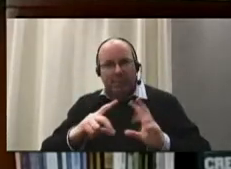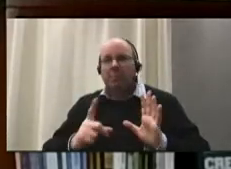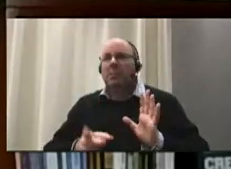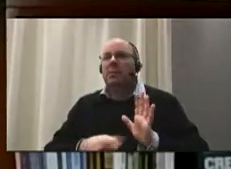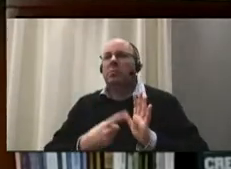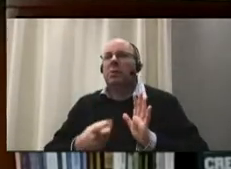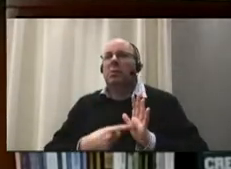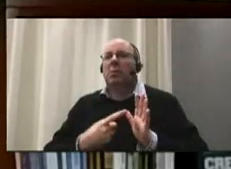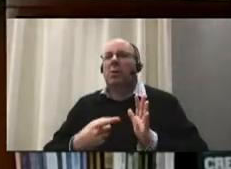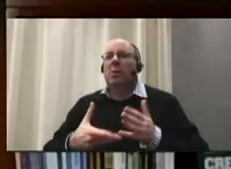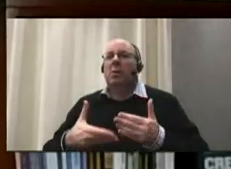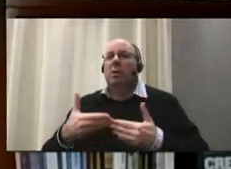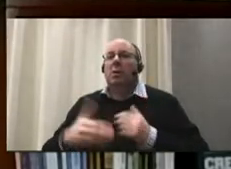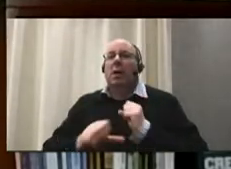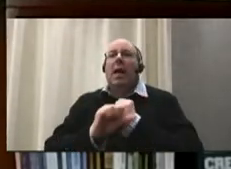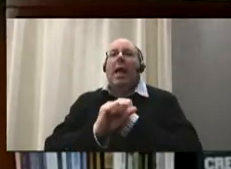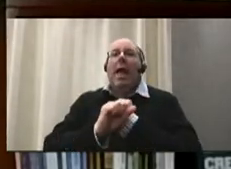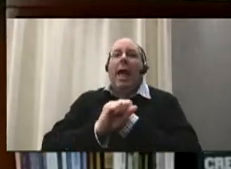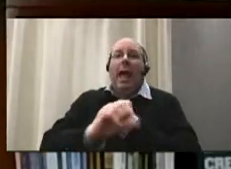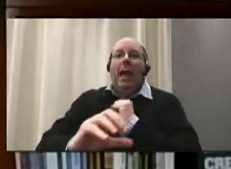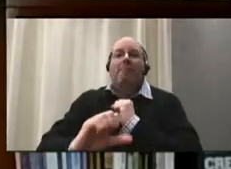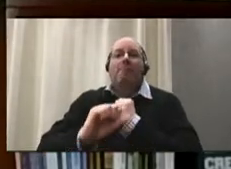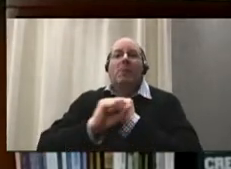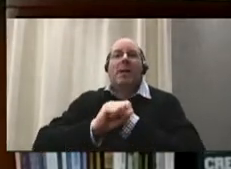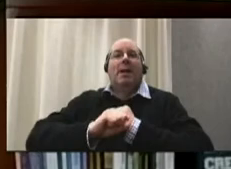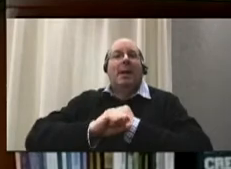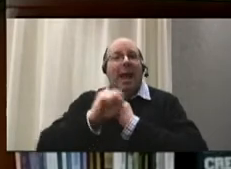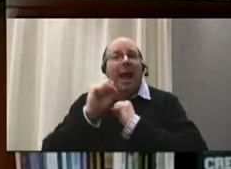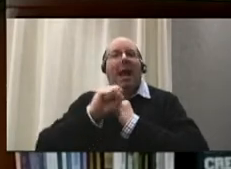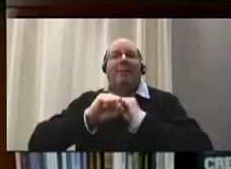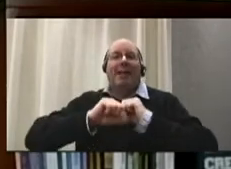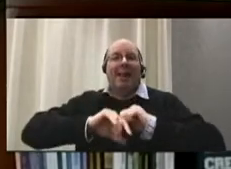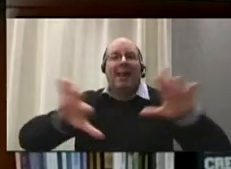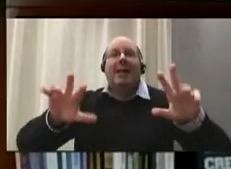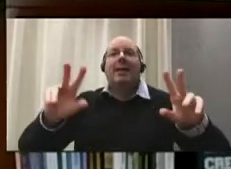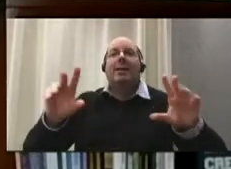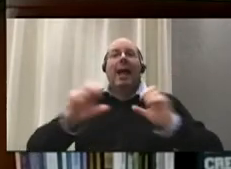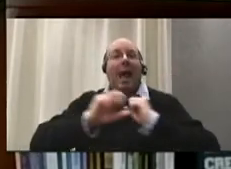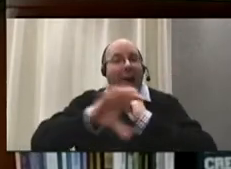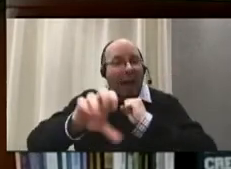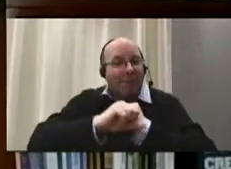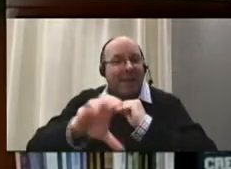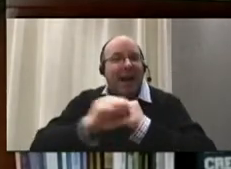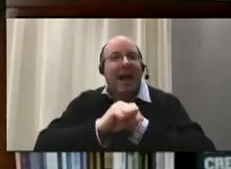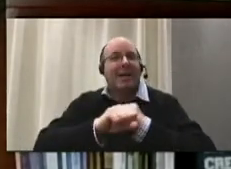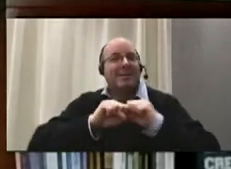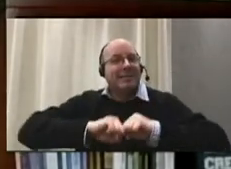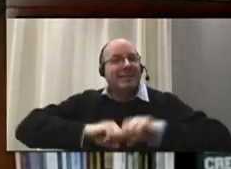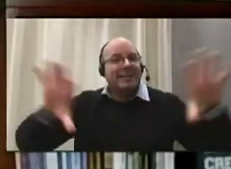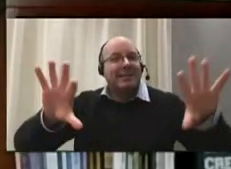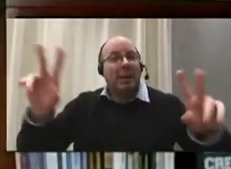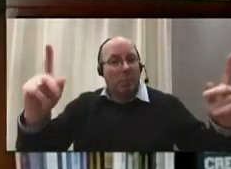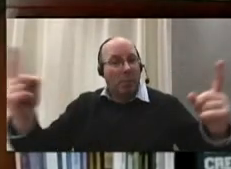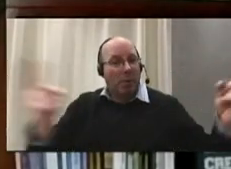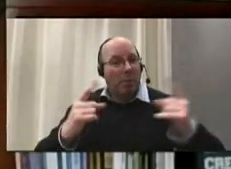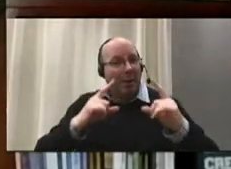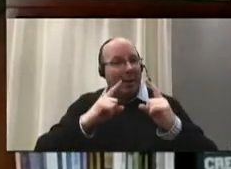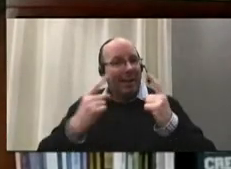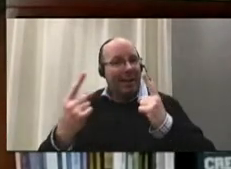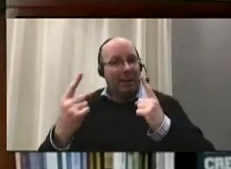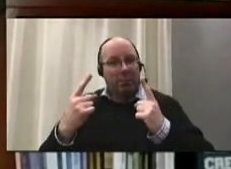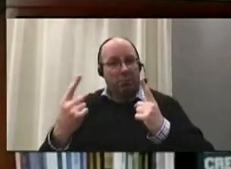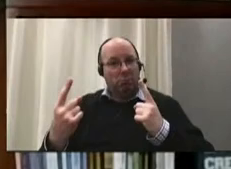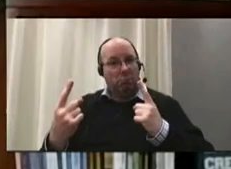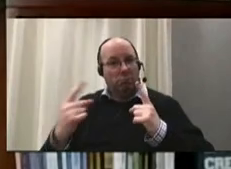role and having people come interview for it is not enough. I have even gone to the point of saying, even from